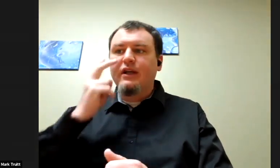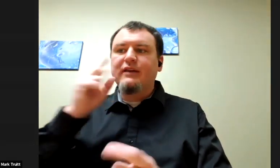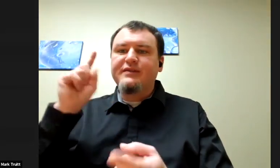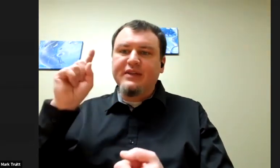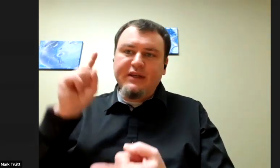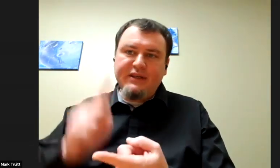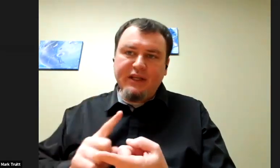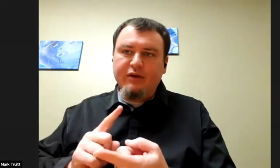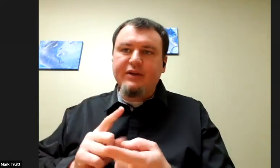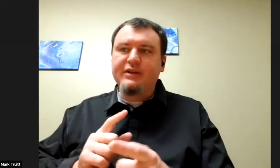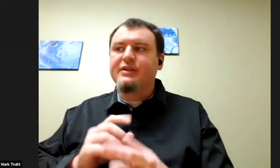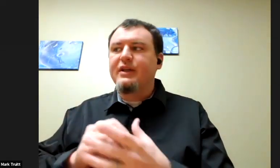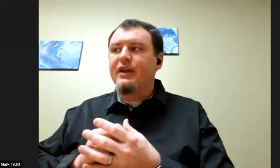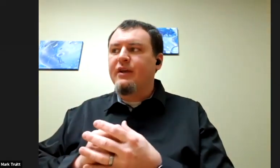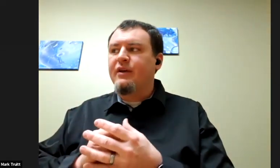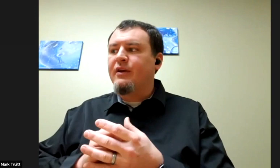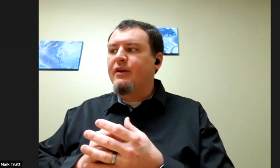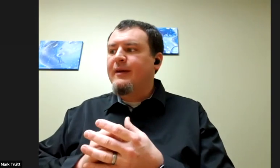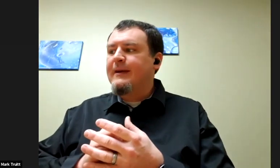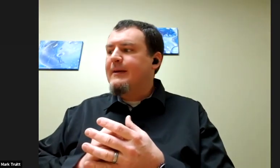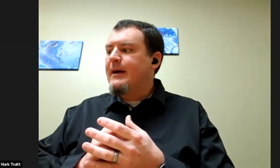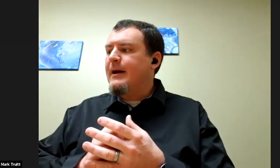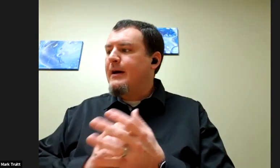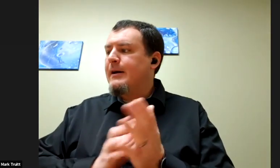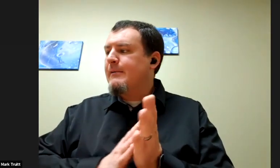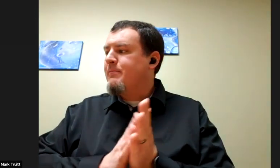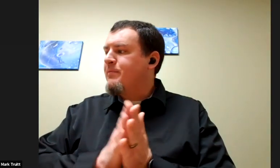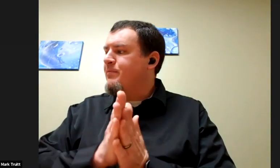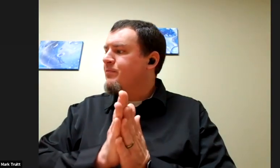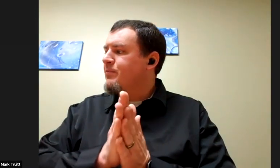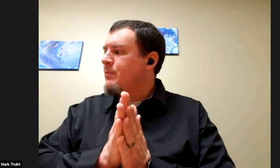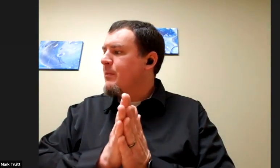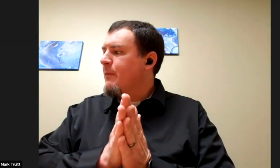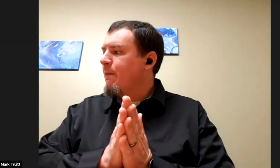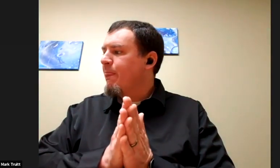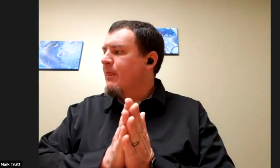offerings. They've seen a decrease in